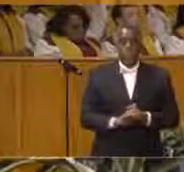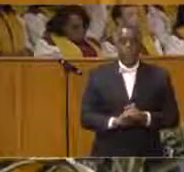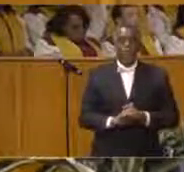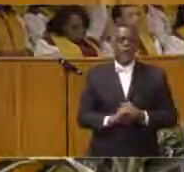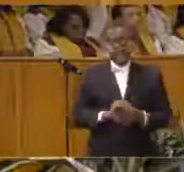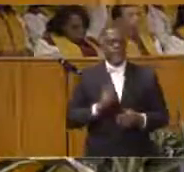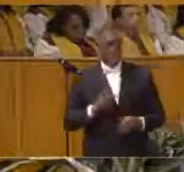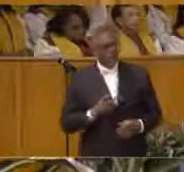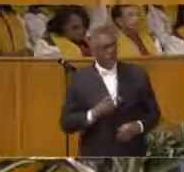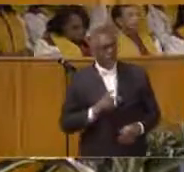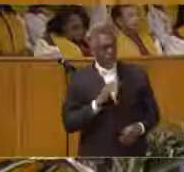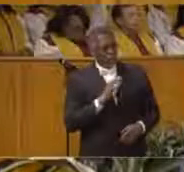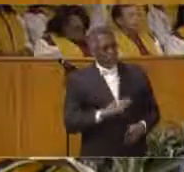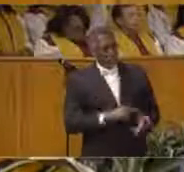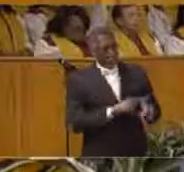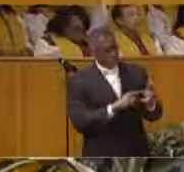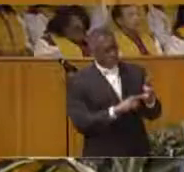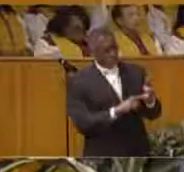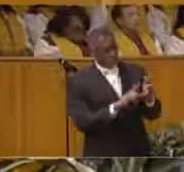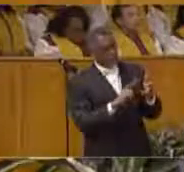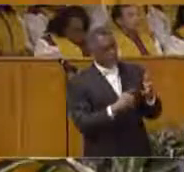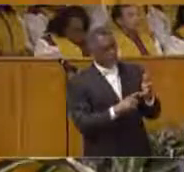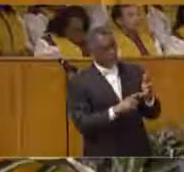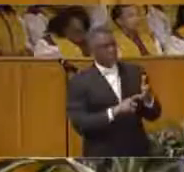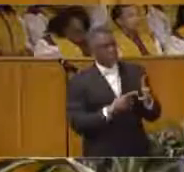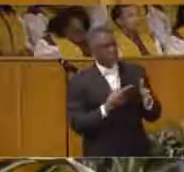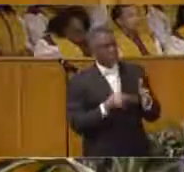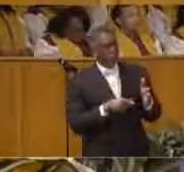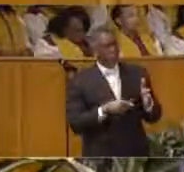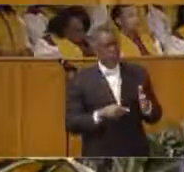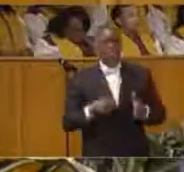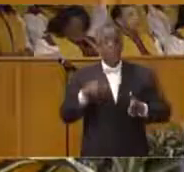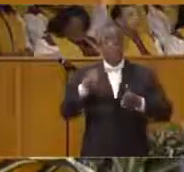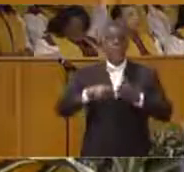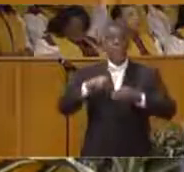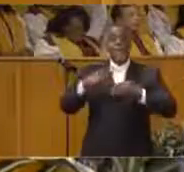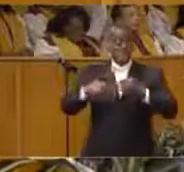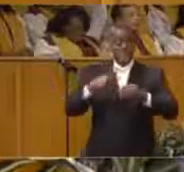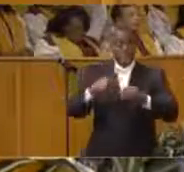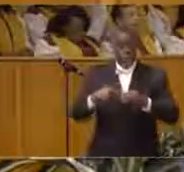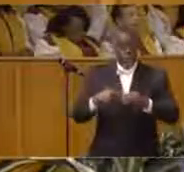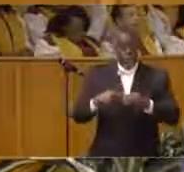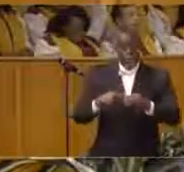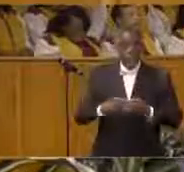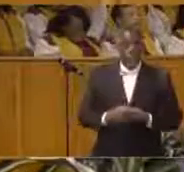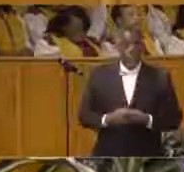Well, Pastor, question number three then is, what about